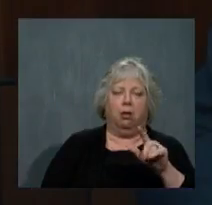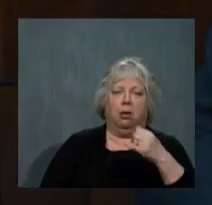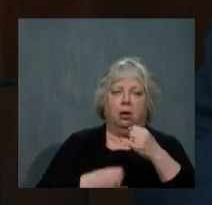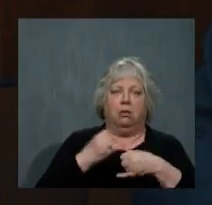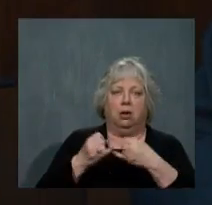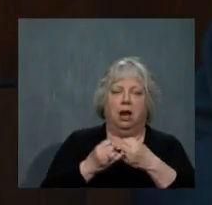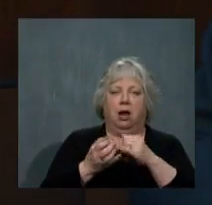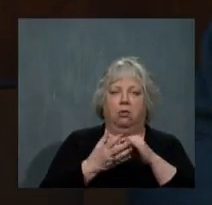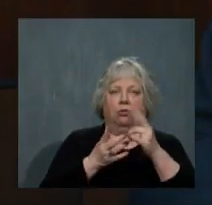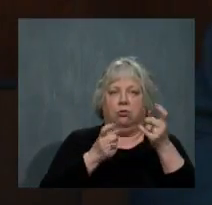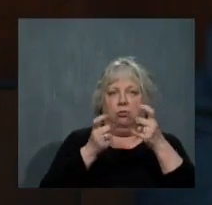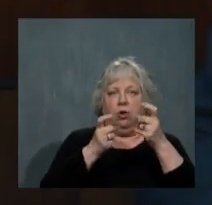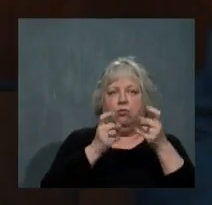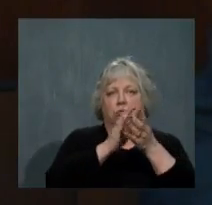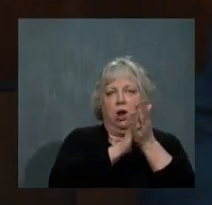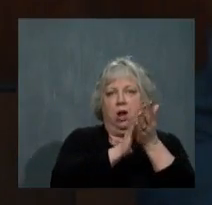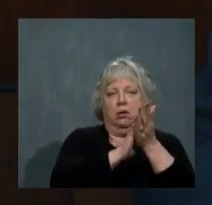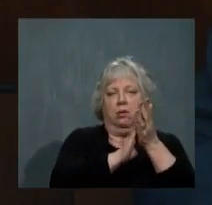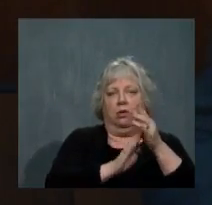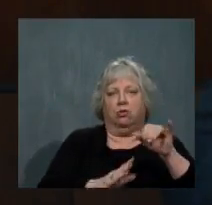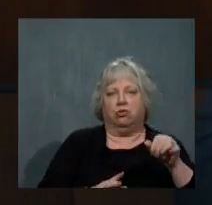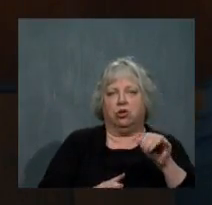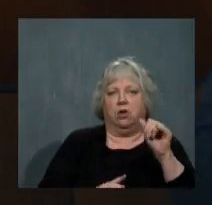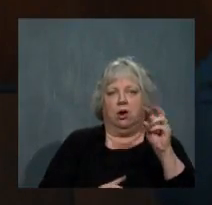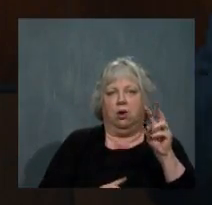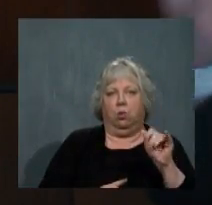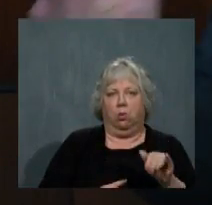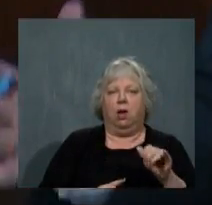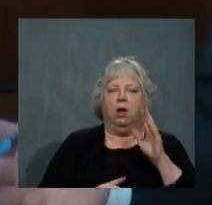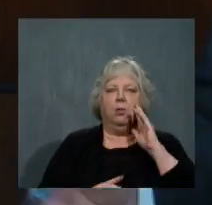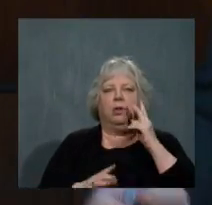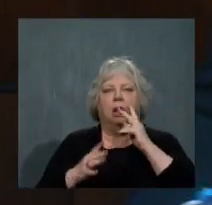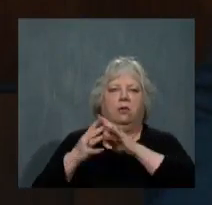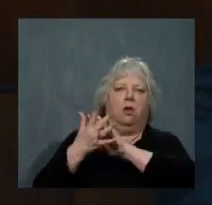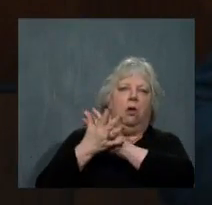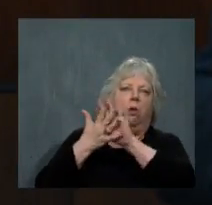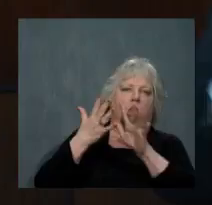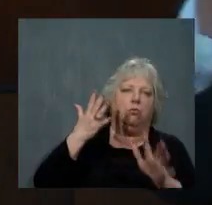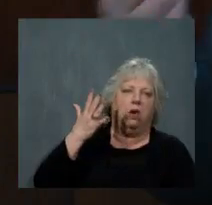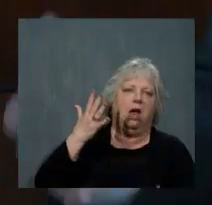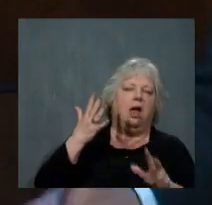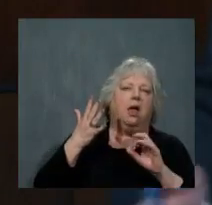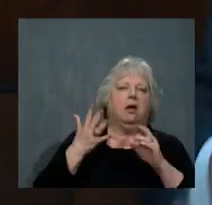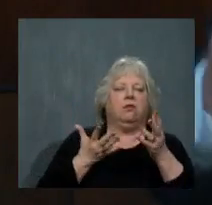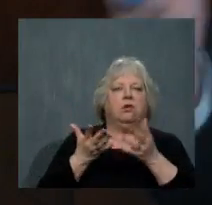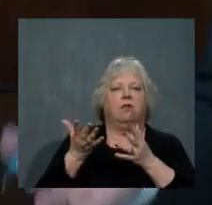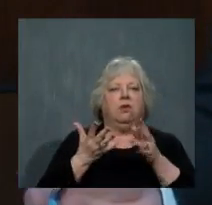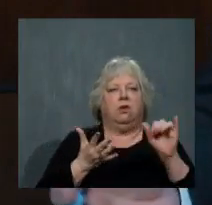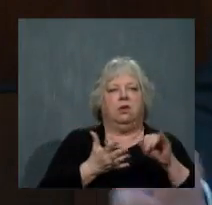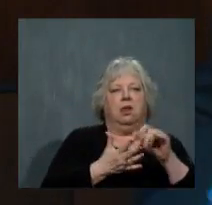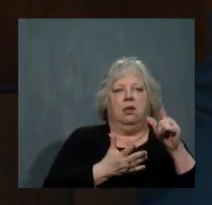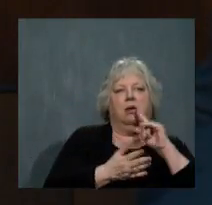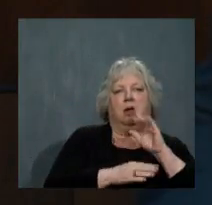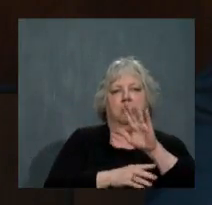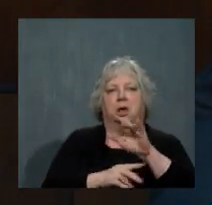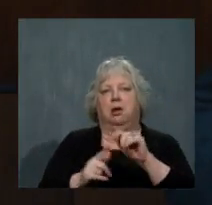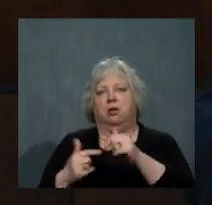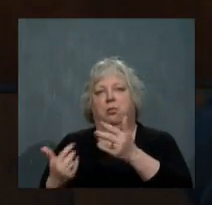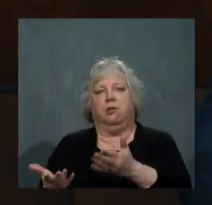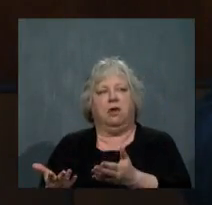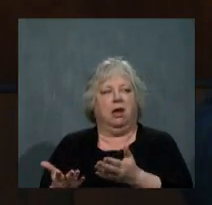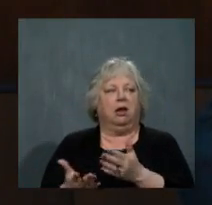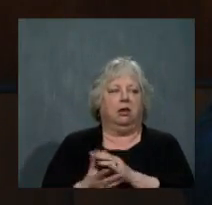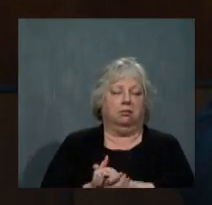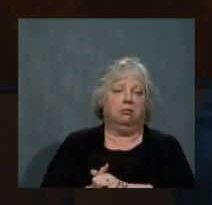run Jericho Way, you're going to see that it has a whole array of services that they are committed to providing, and that was really